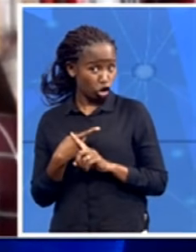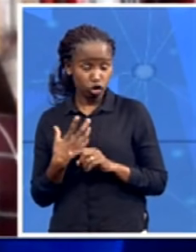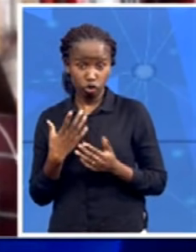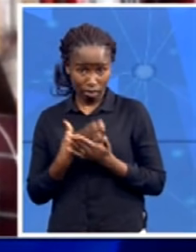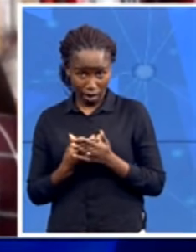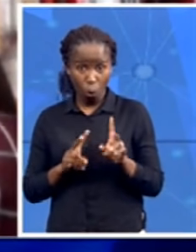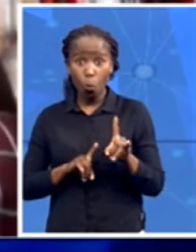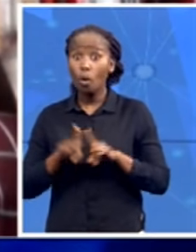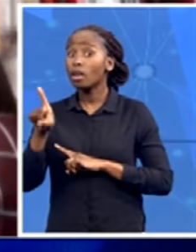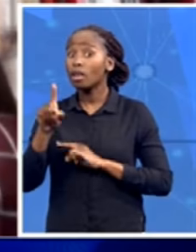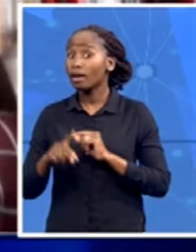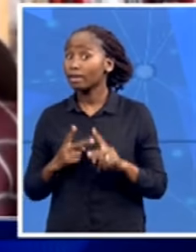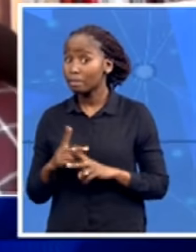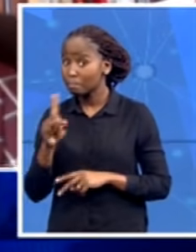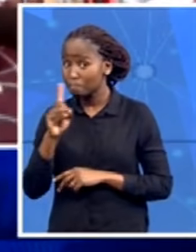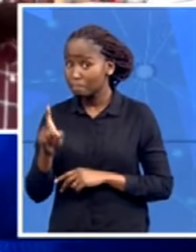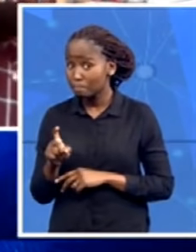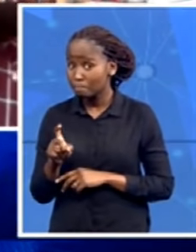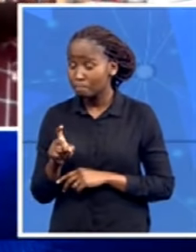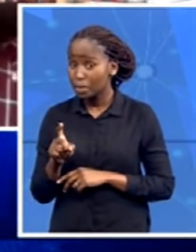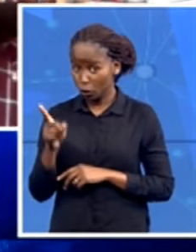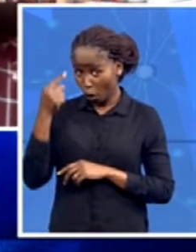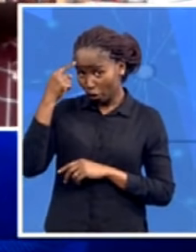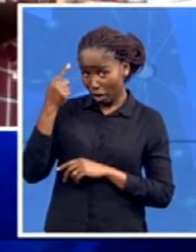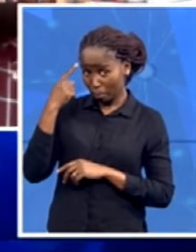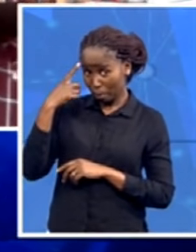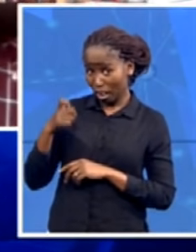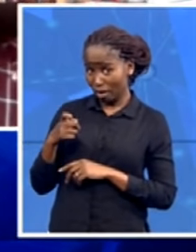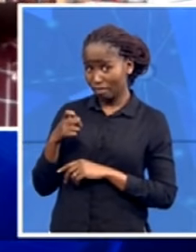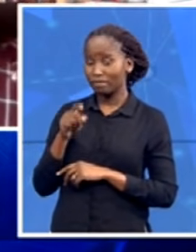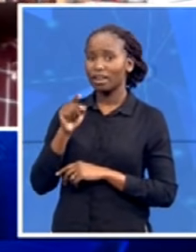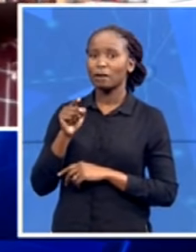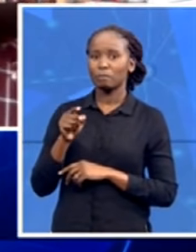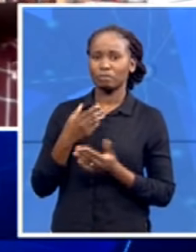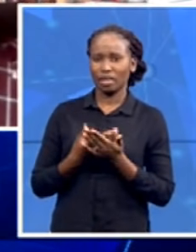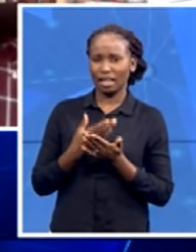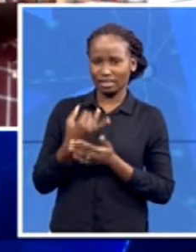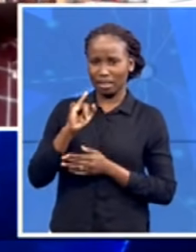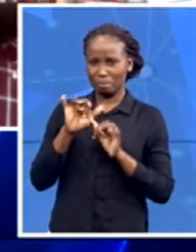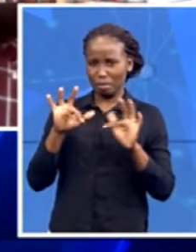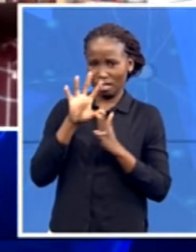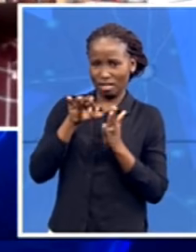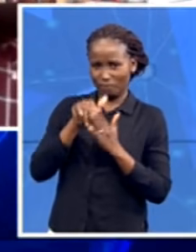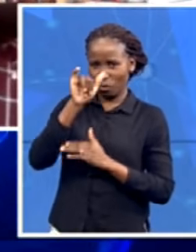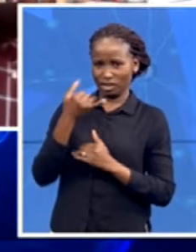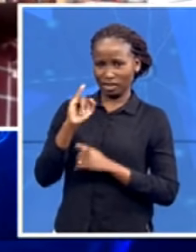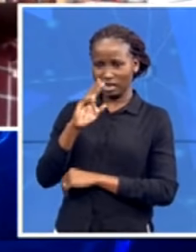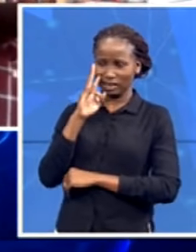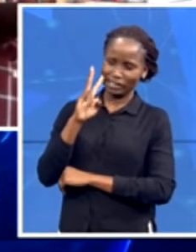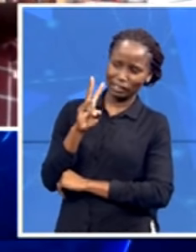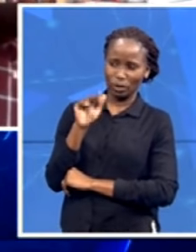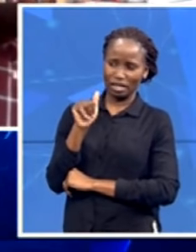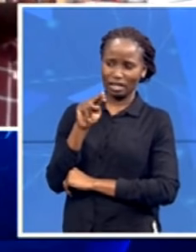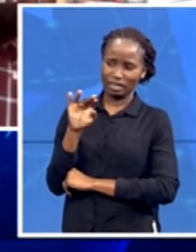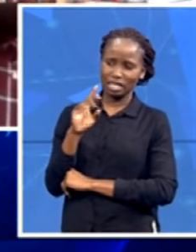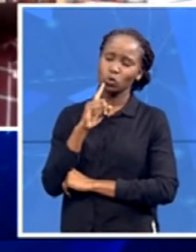voters? Do you still believe that there are still those voters who look at the ANC as the ANC of Nelson Mandela or the ANC of